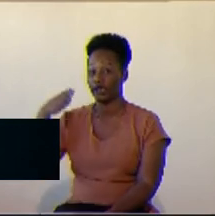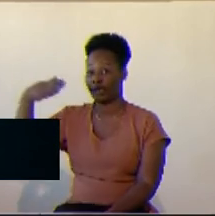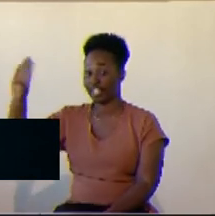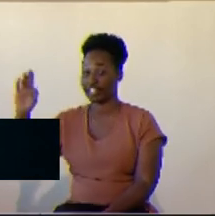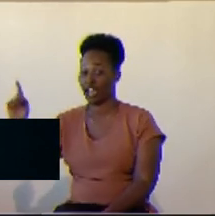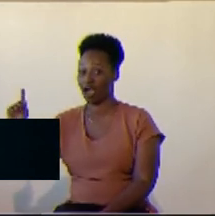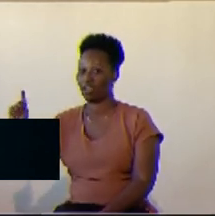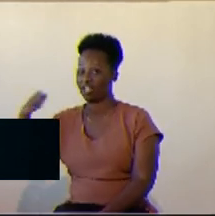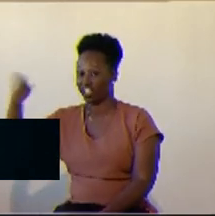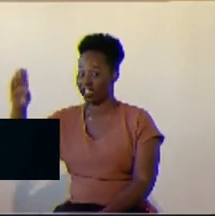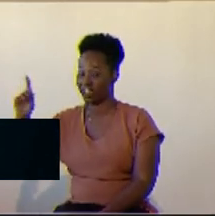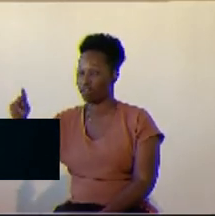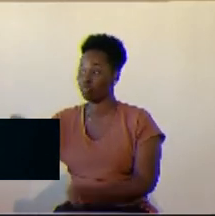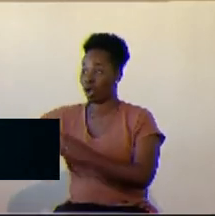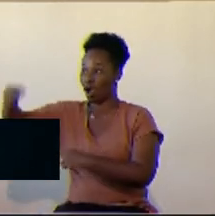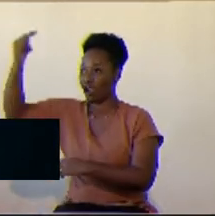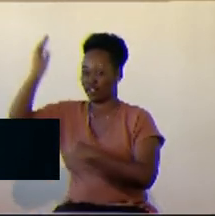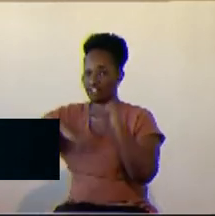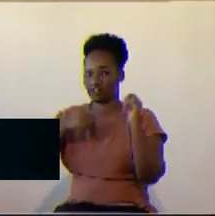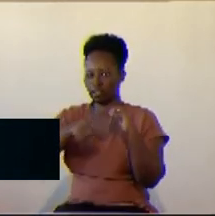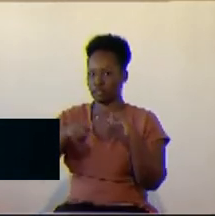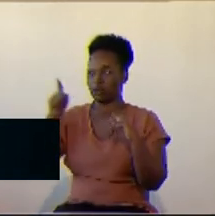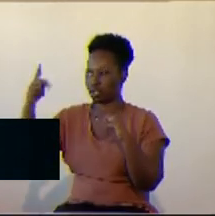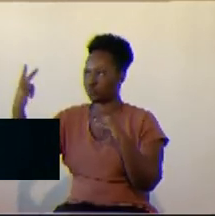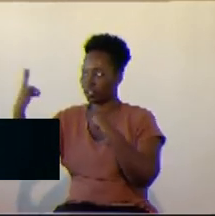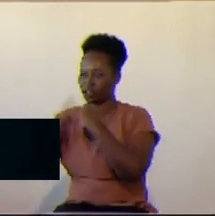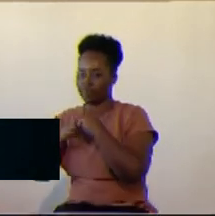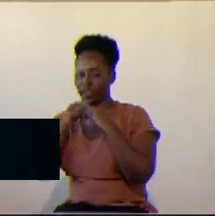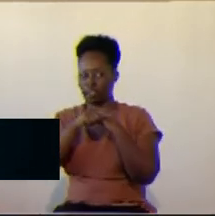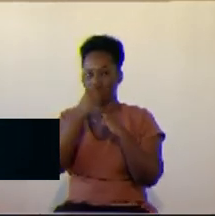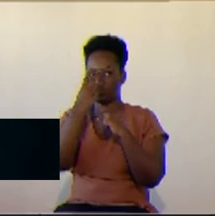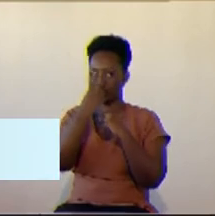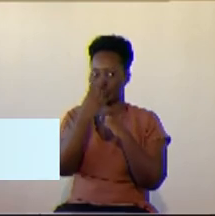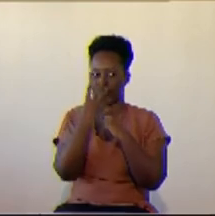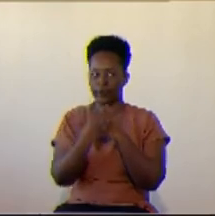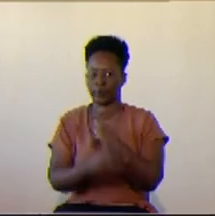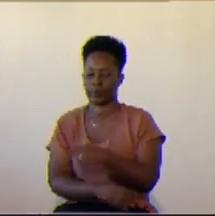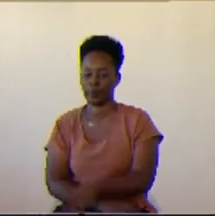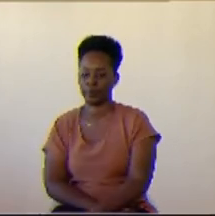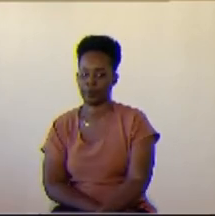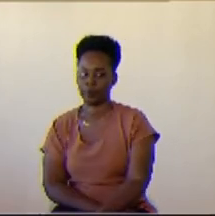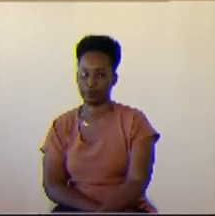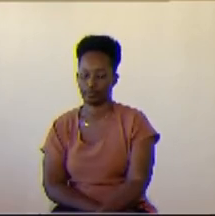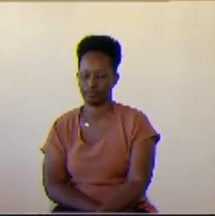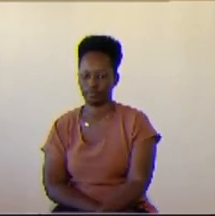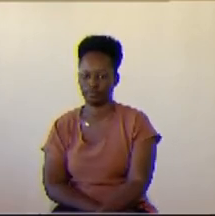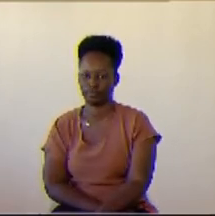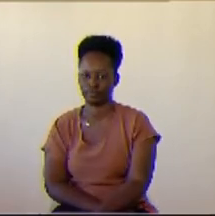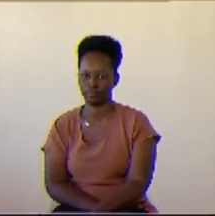is smaller, so this is 24. So it means right from there up to